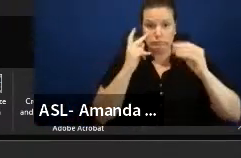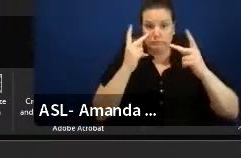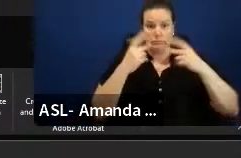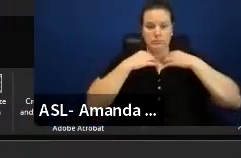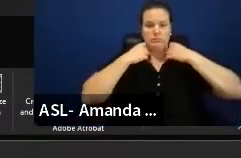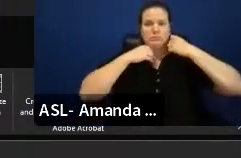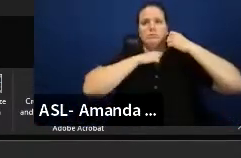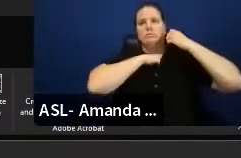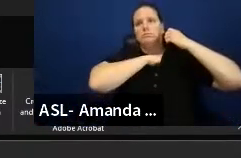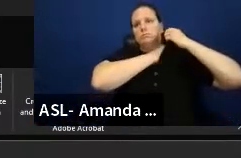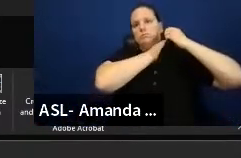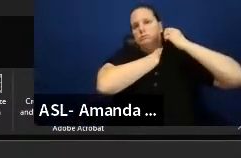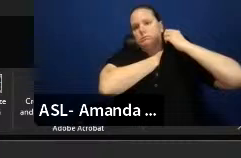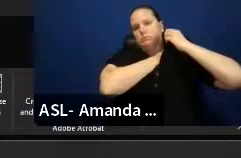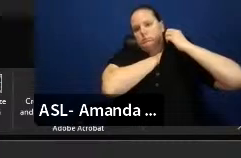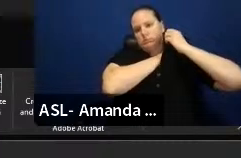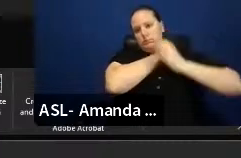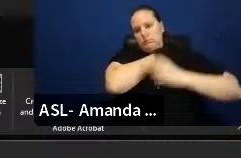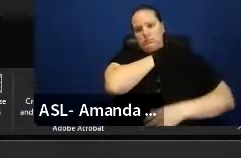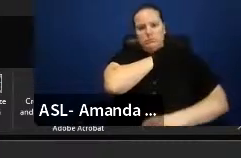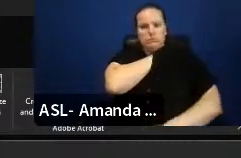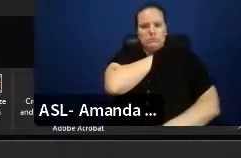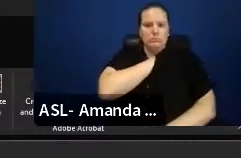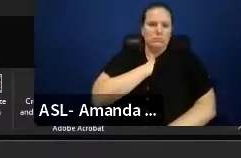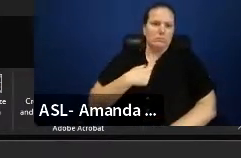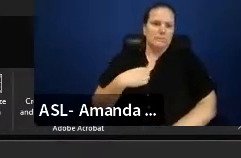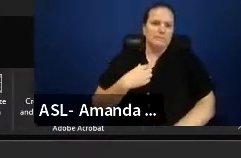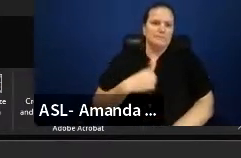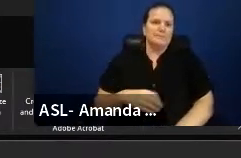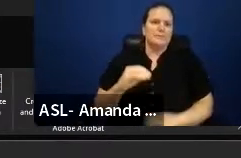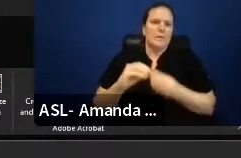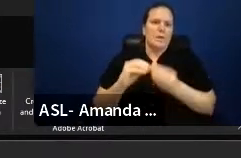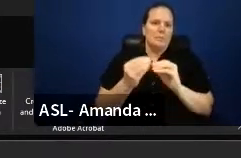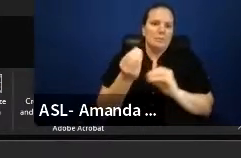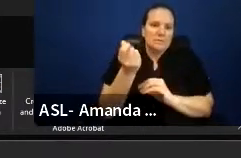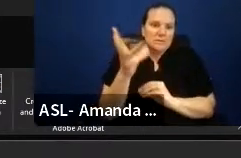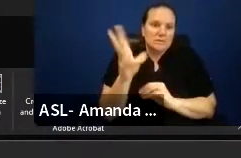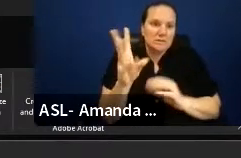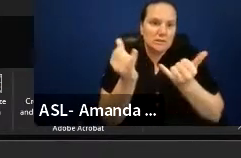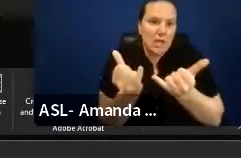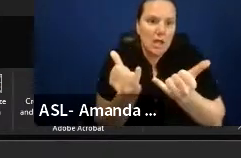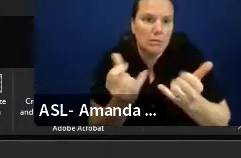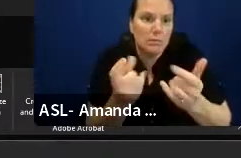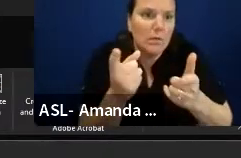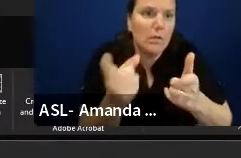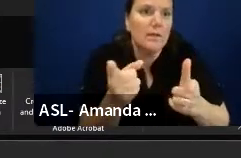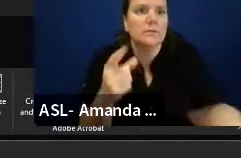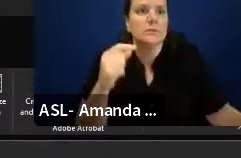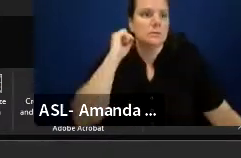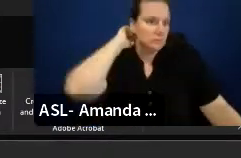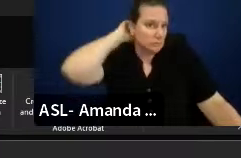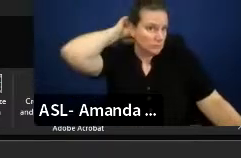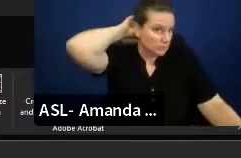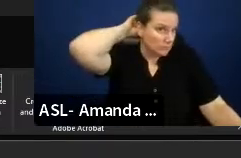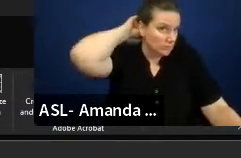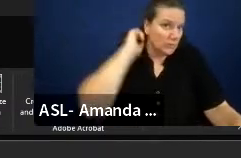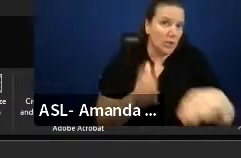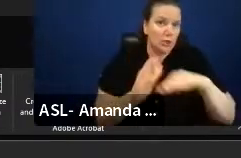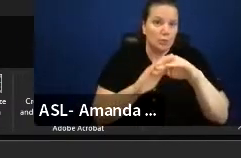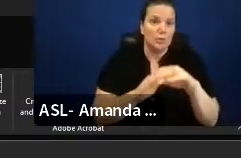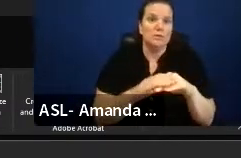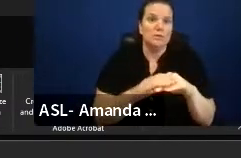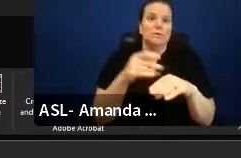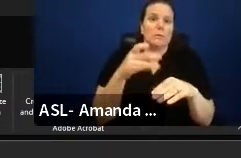All right. Okay, well then we can move to number 16. So this is to increase public